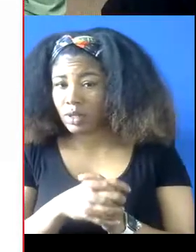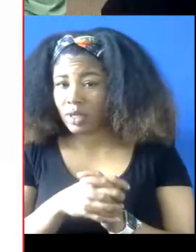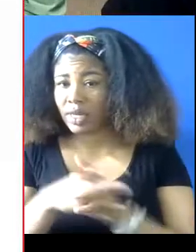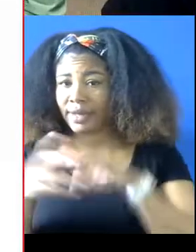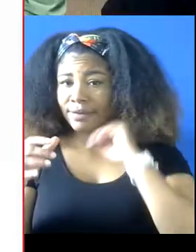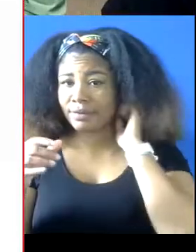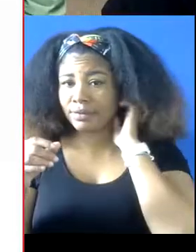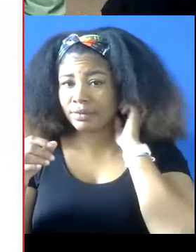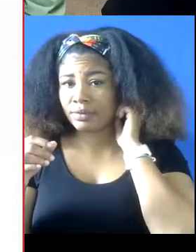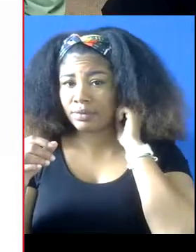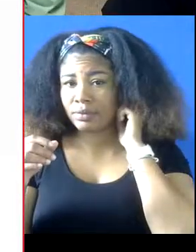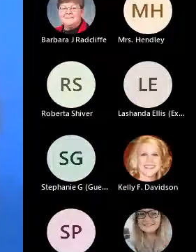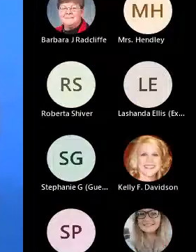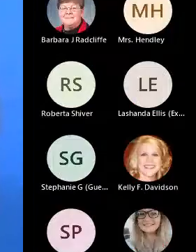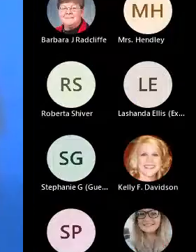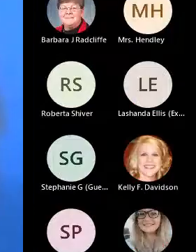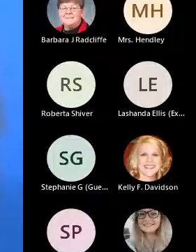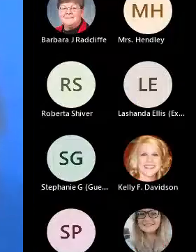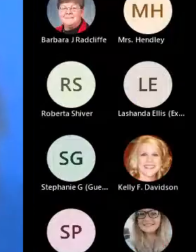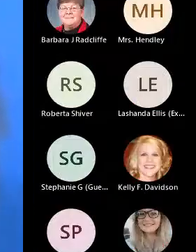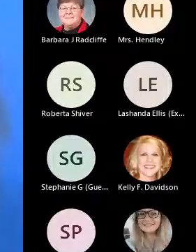later.